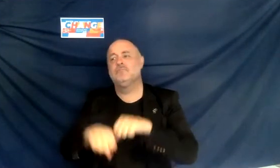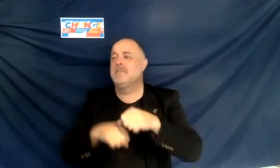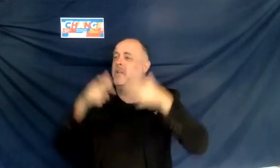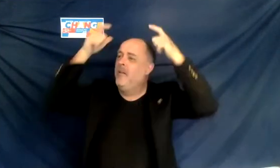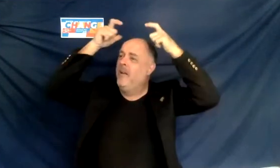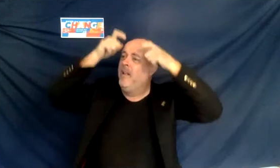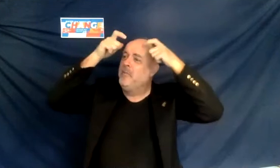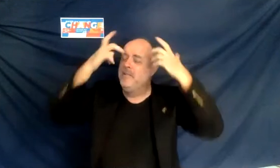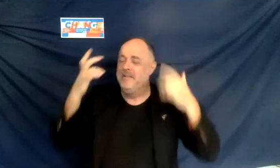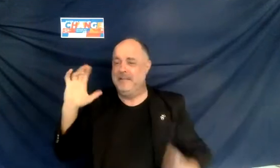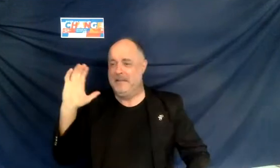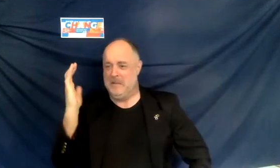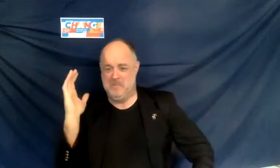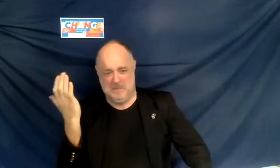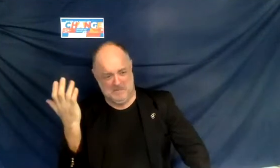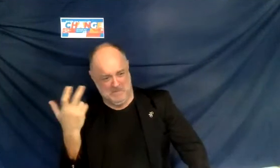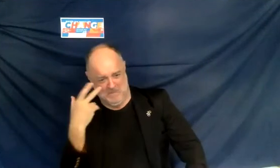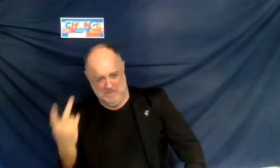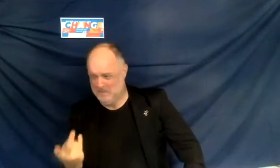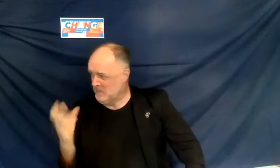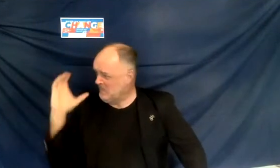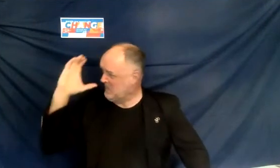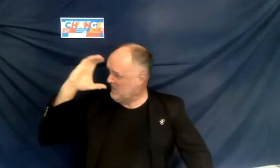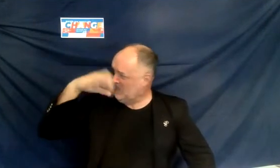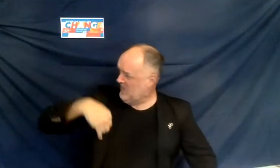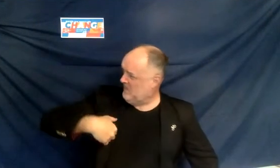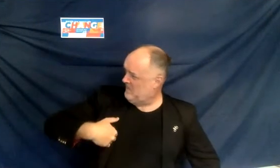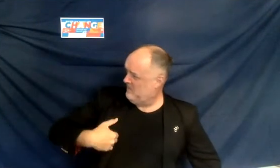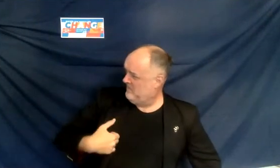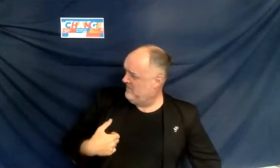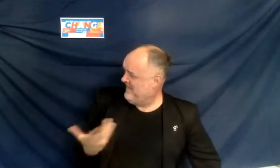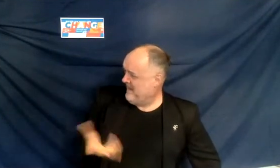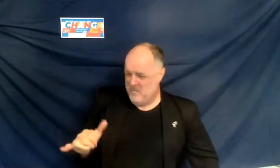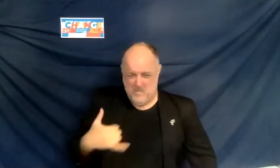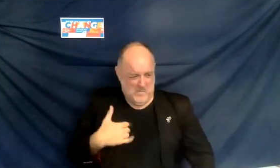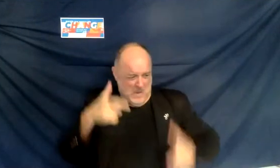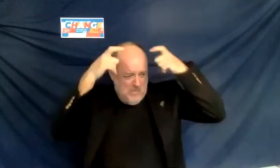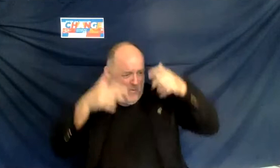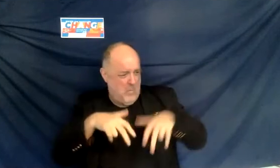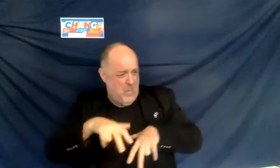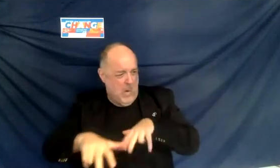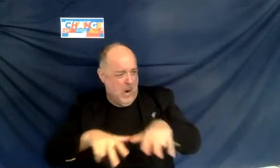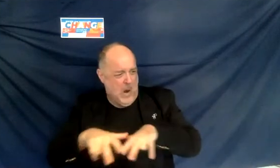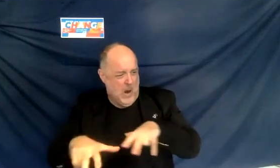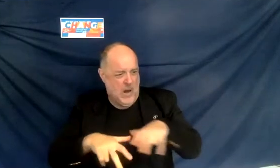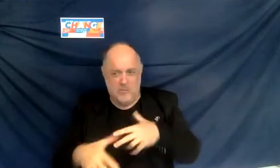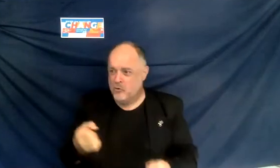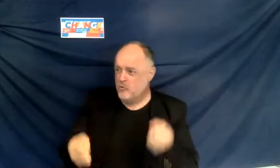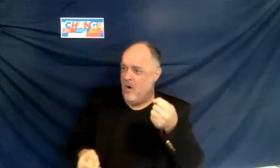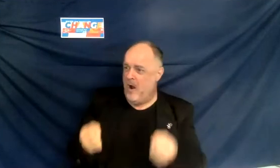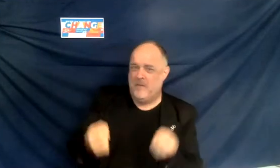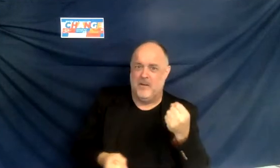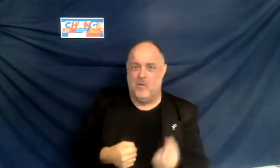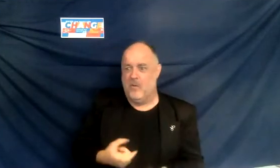seen perhaps as strange as if you wore a helmet while walking or driving or